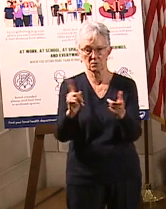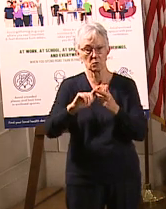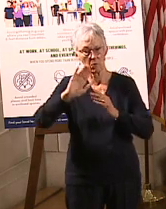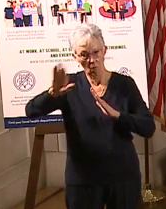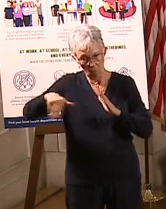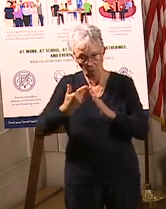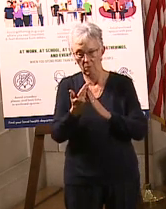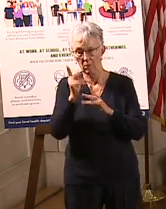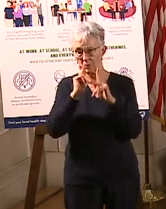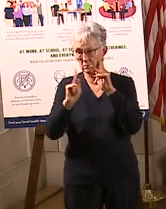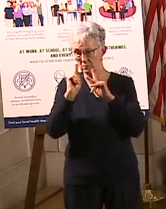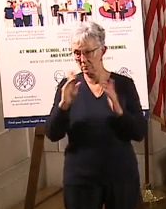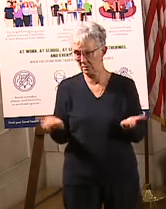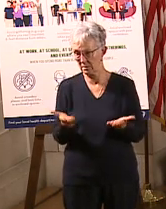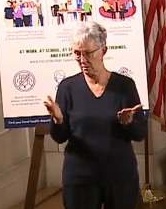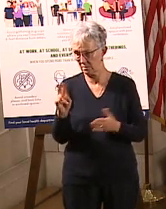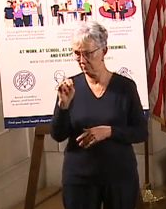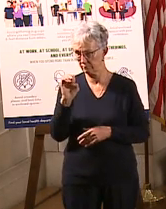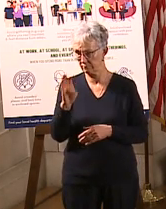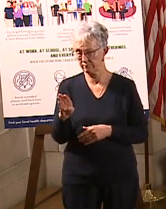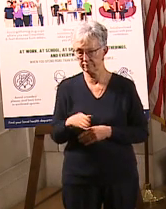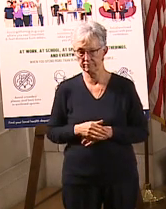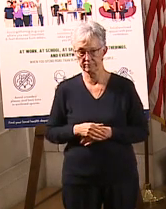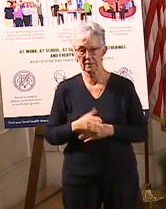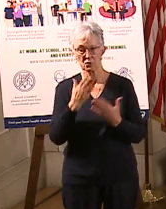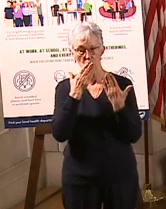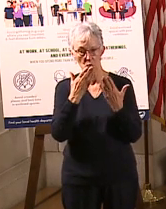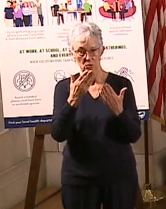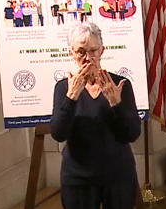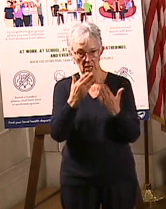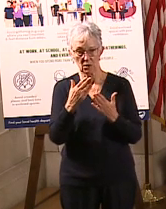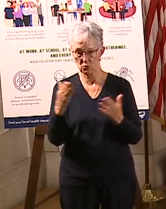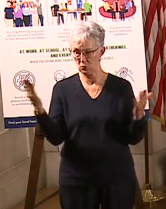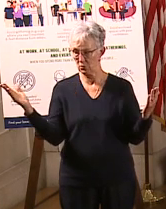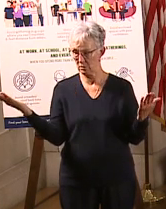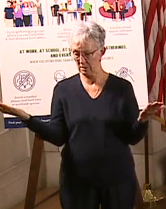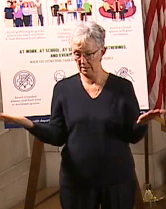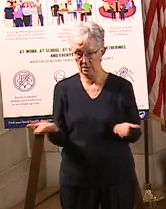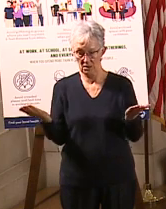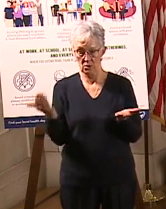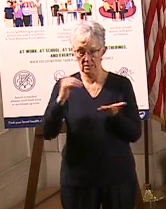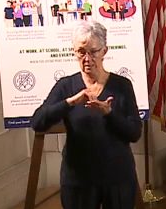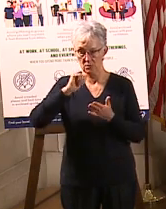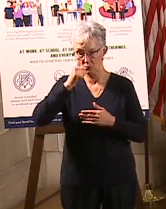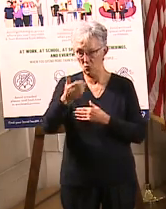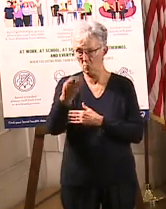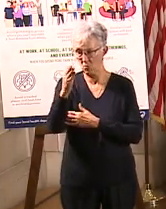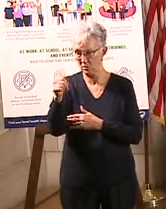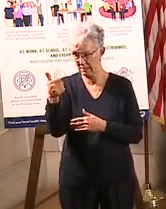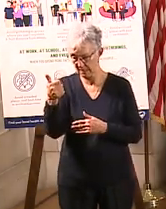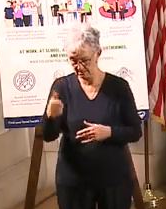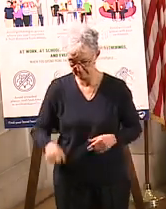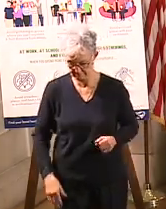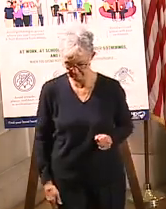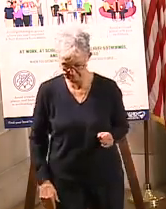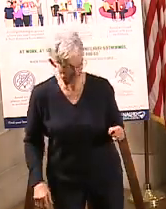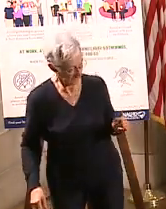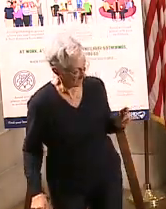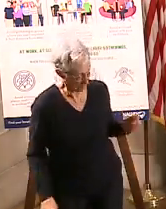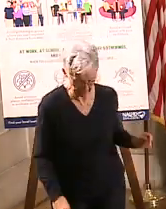Nebraskans. Thank you all again, and again, 10 a.m. back here tomorrow, and we'll have another press briefing. Thanks. Thank you, Francis.